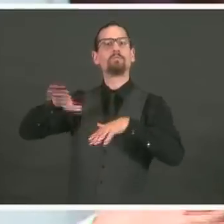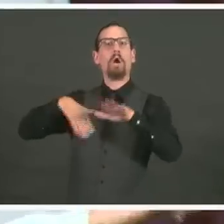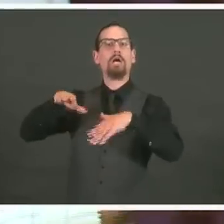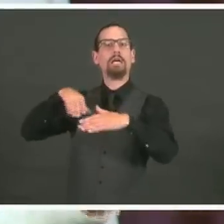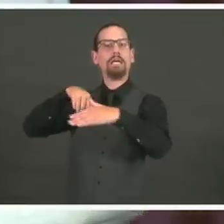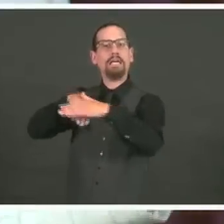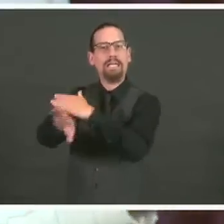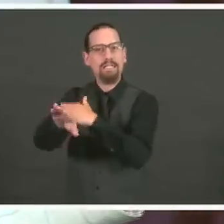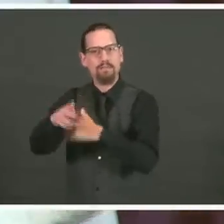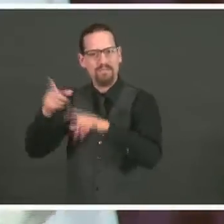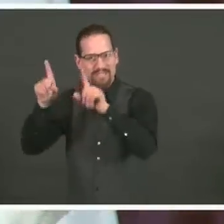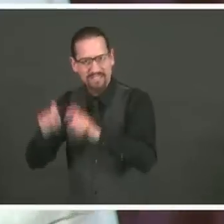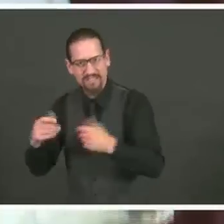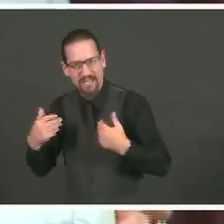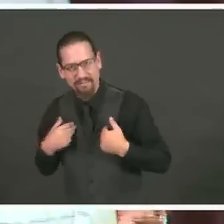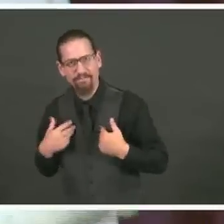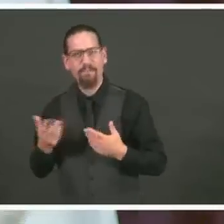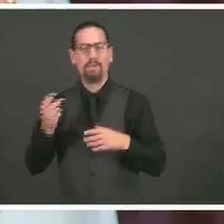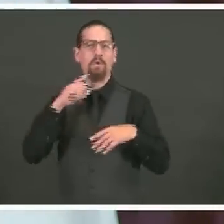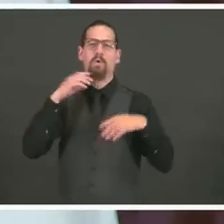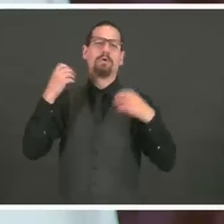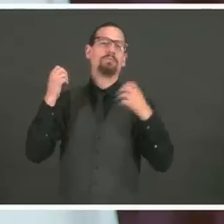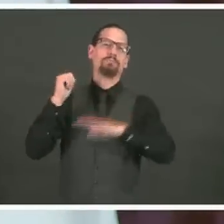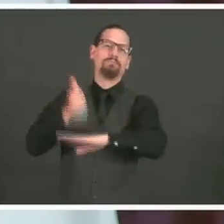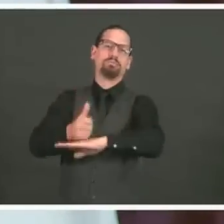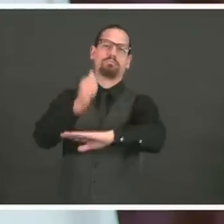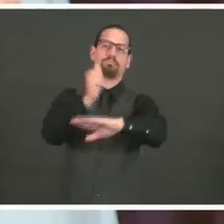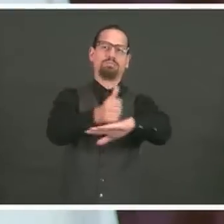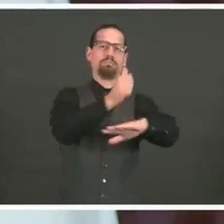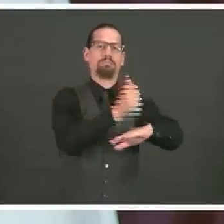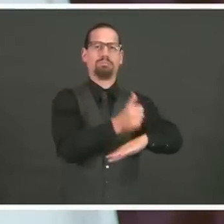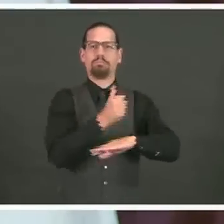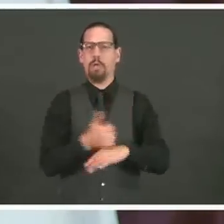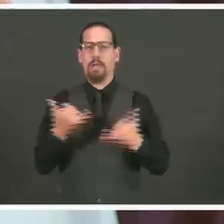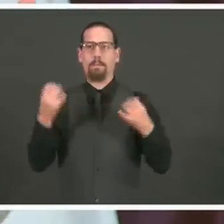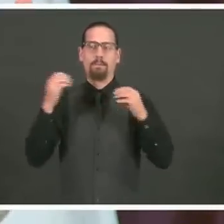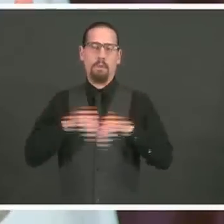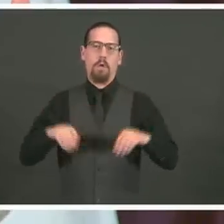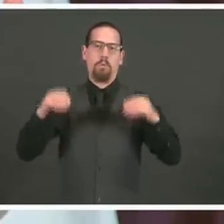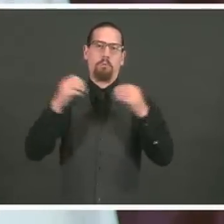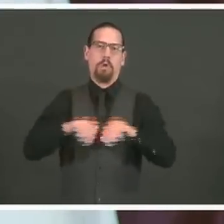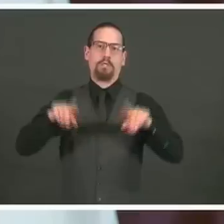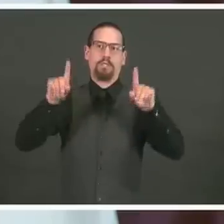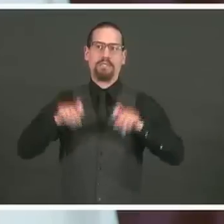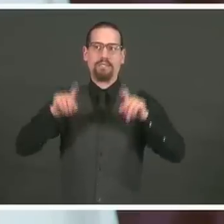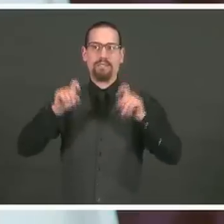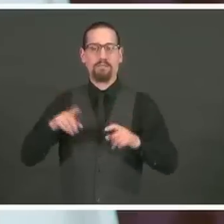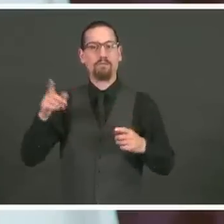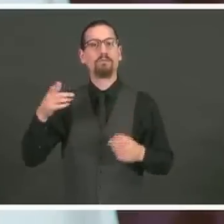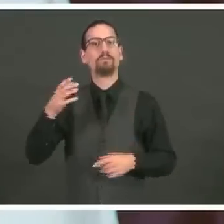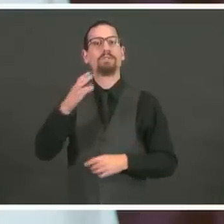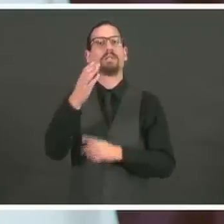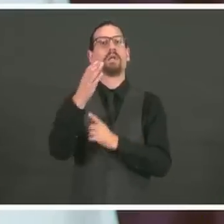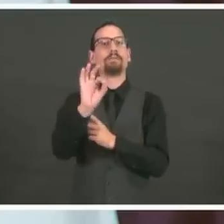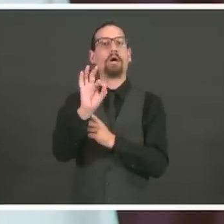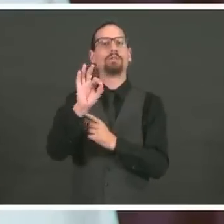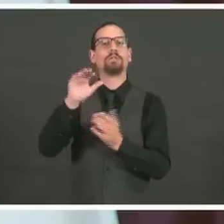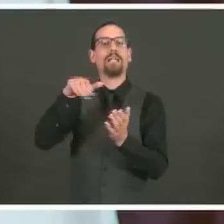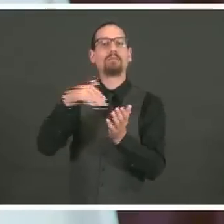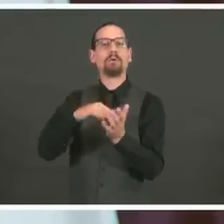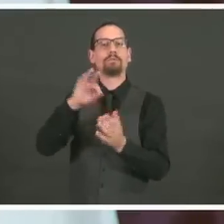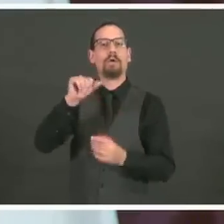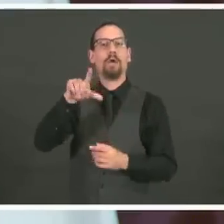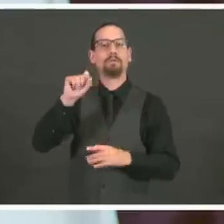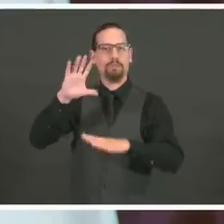Like just recently, we put more testing on the border of Central Falls and Pawtucket. It's a hotspot. We're going to go into the community and do